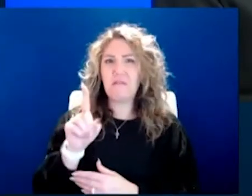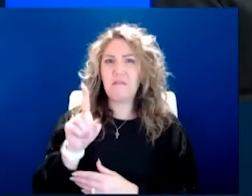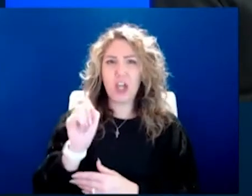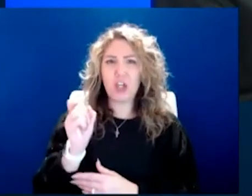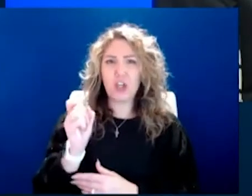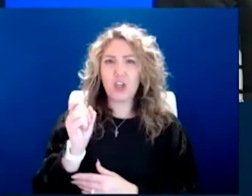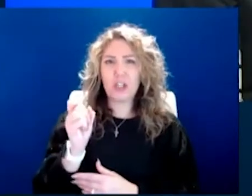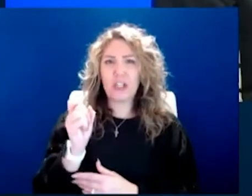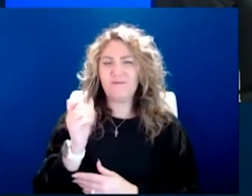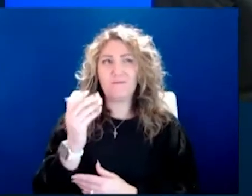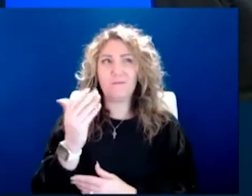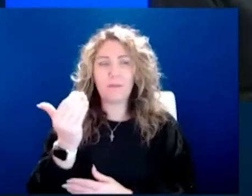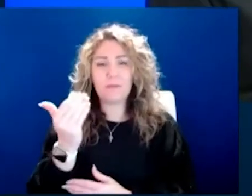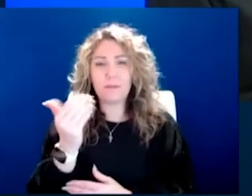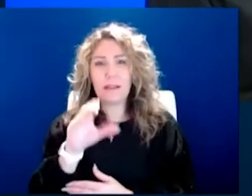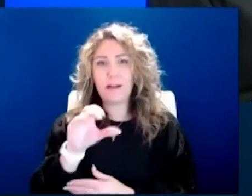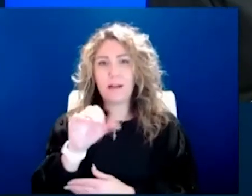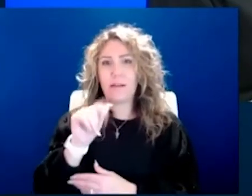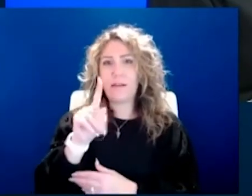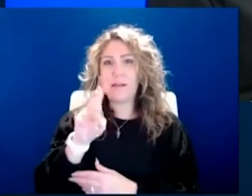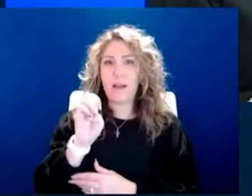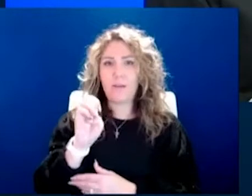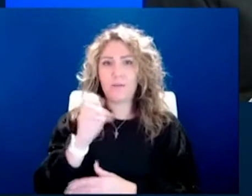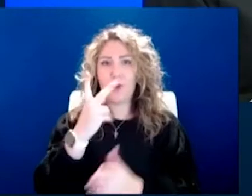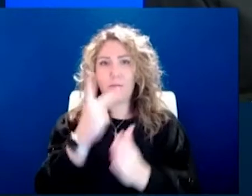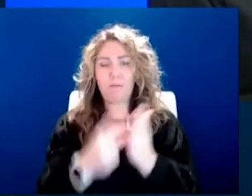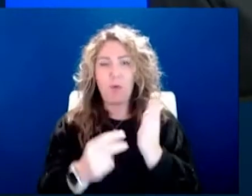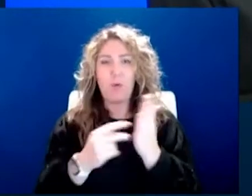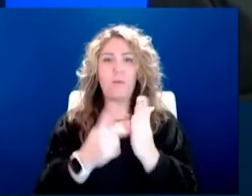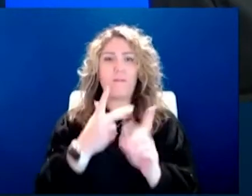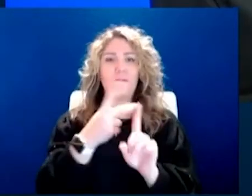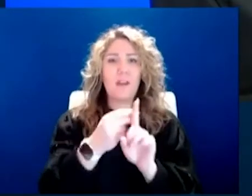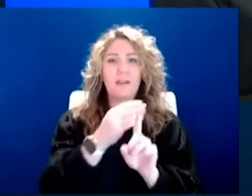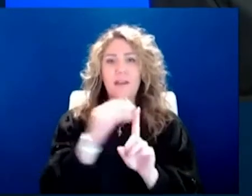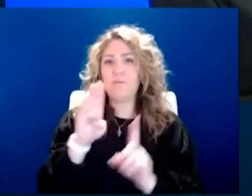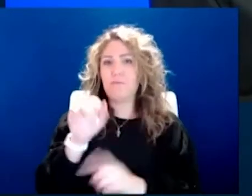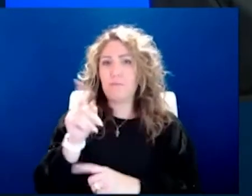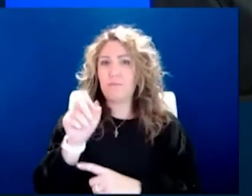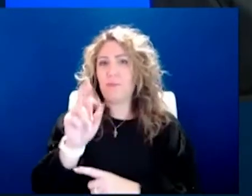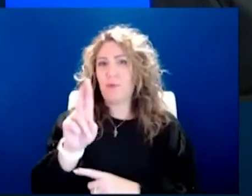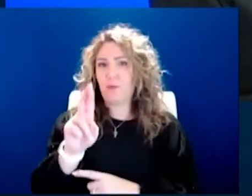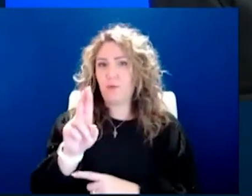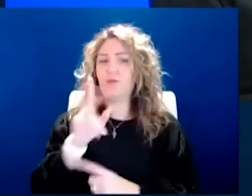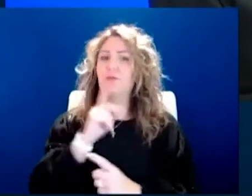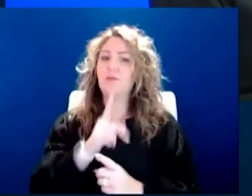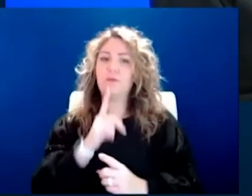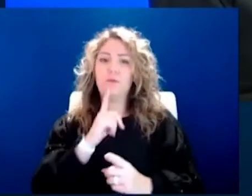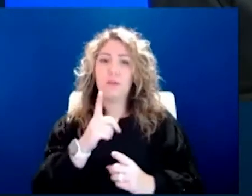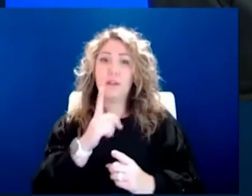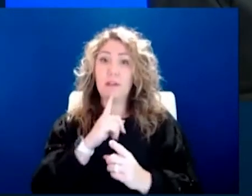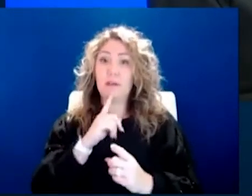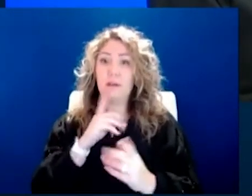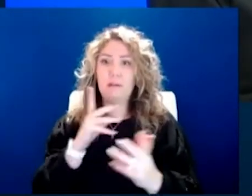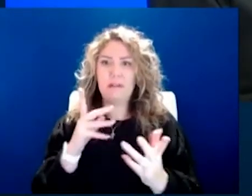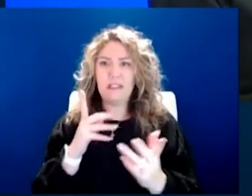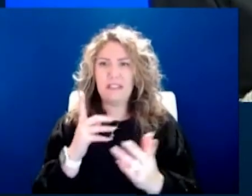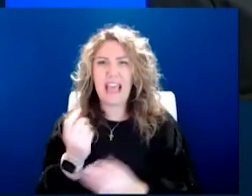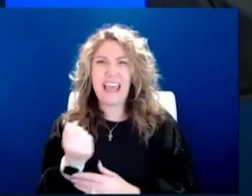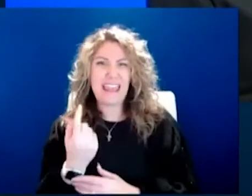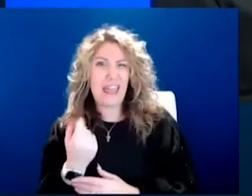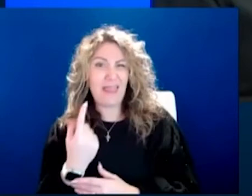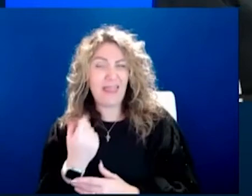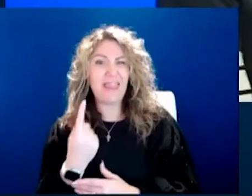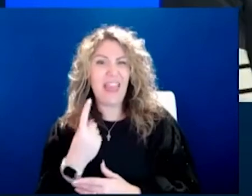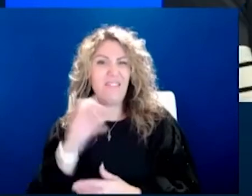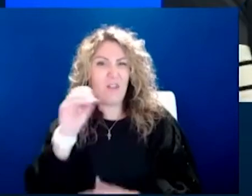active were both vaccinated and up to date with their booster. So it's a very, very like 11, small 11%. population of our